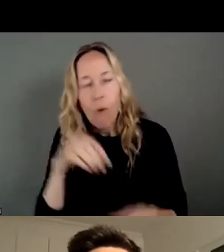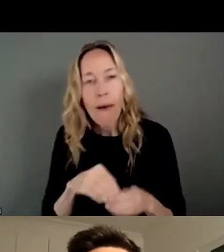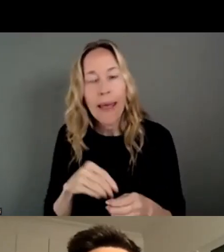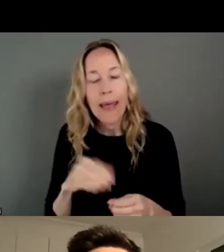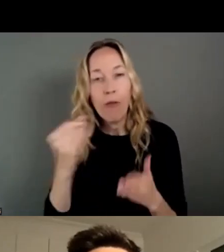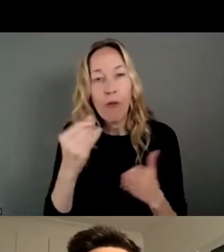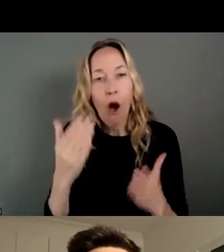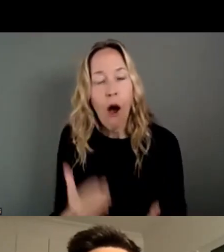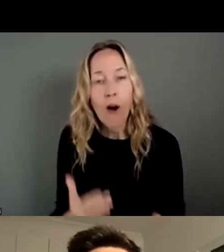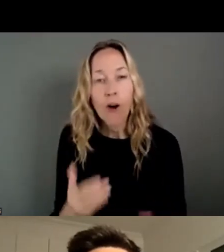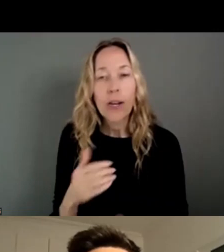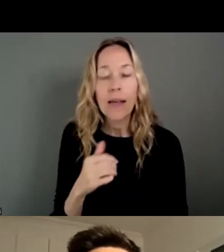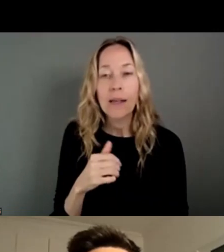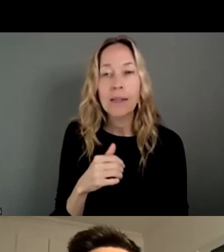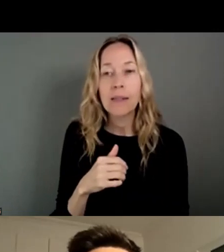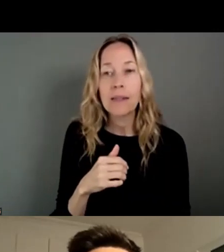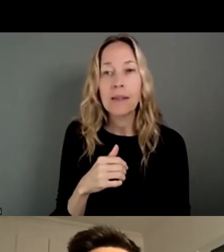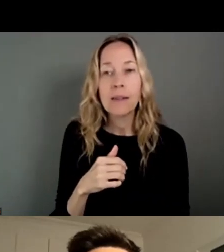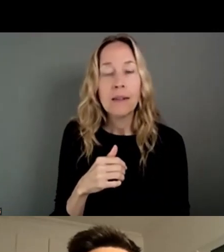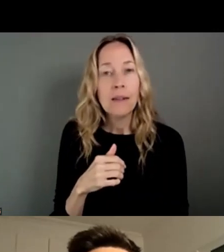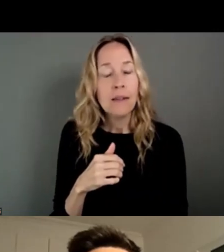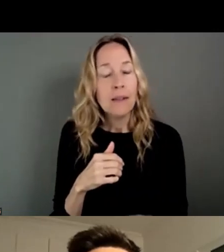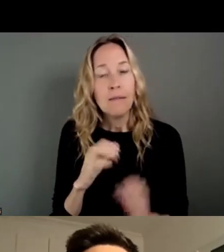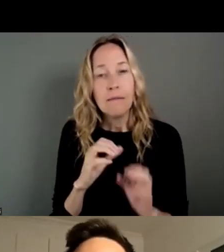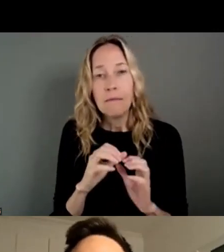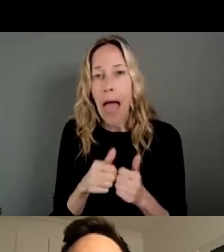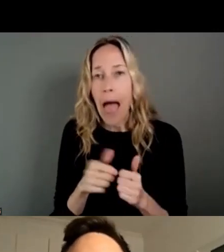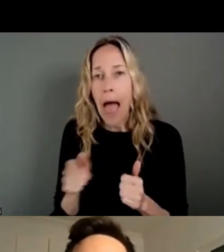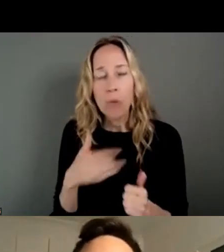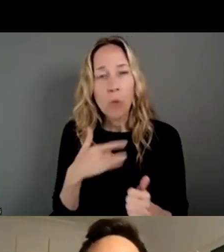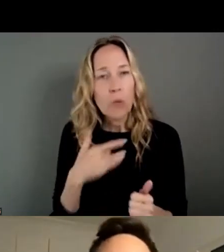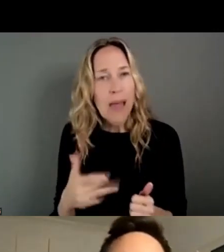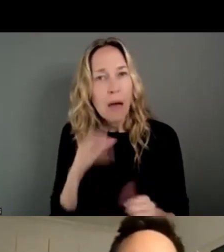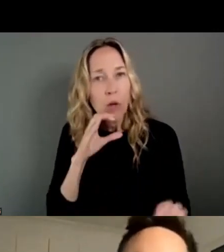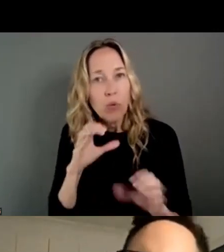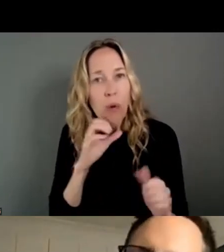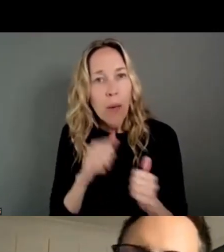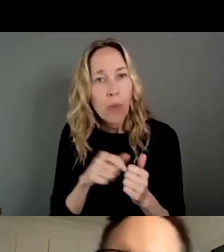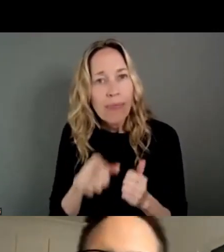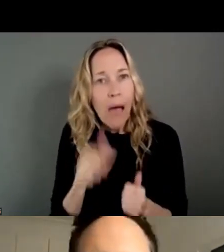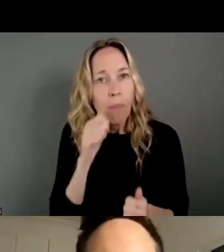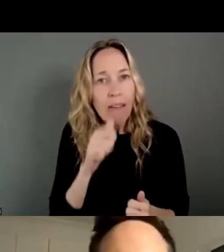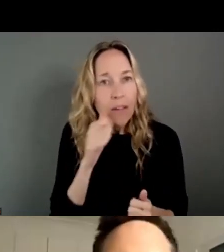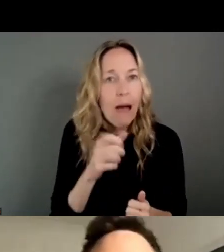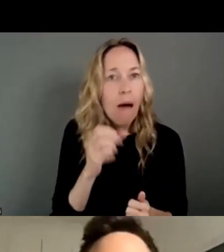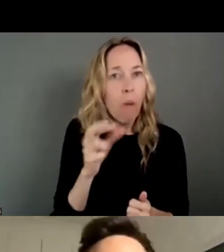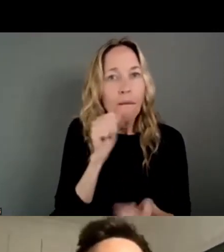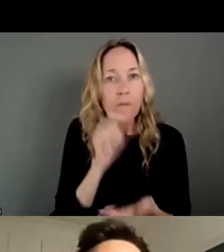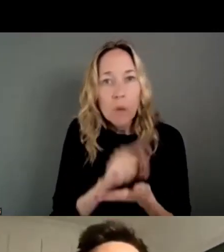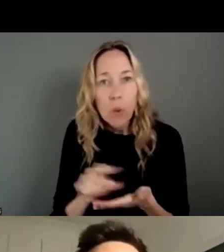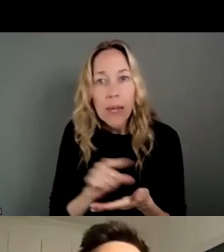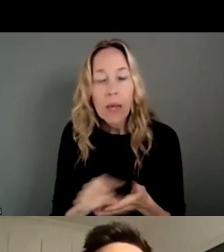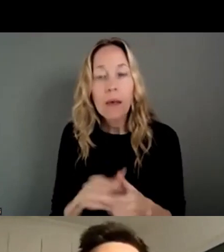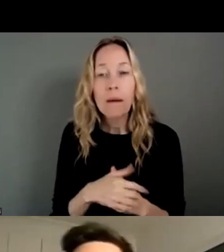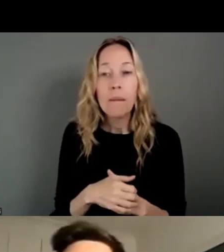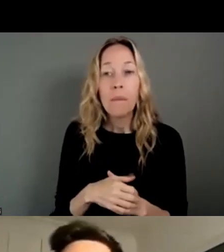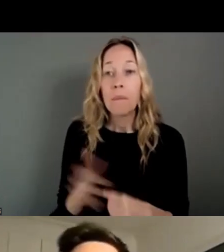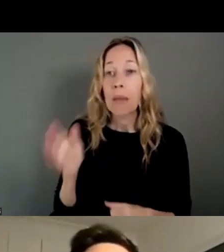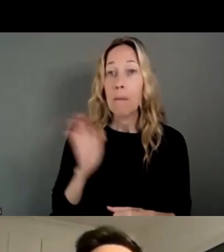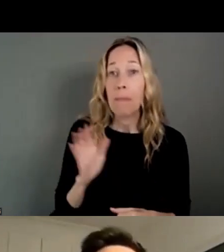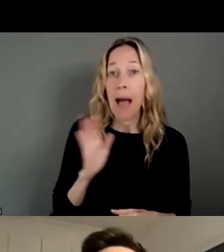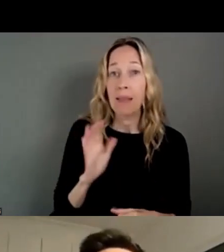day-to-day, week-to-week communication? You know, I know when I've had an agent, we would sometimes talk, you